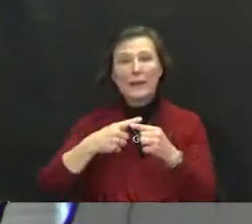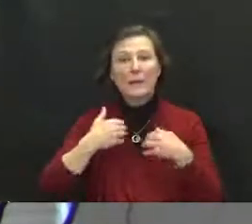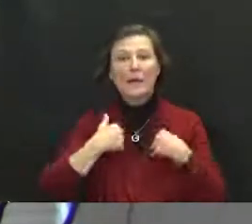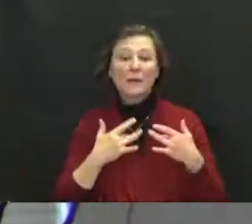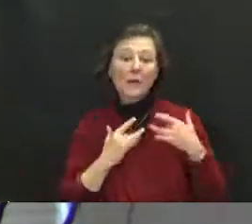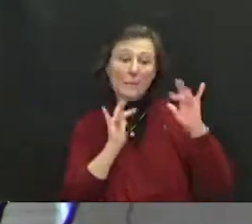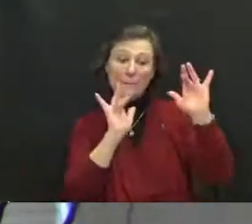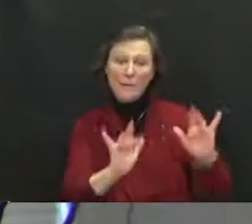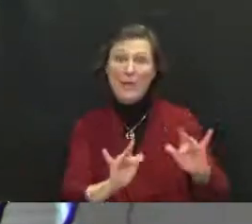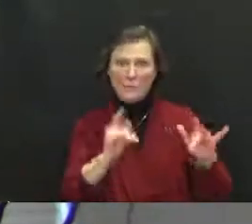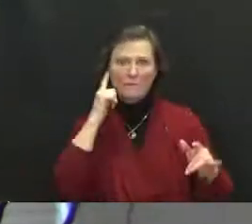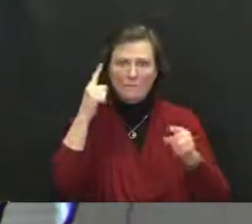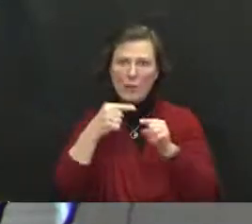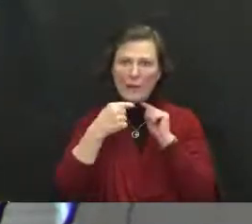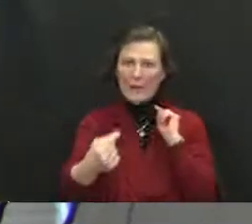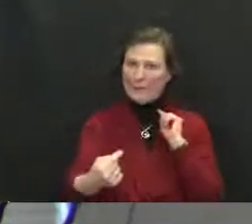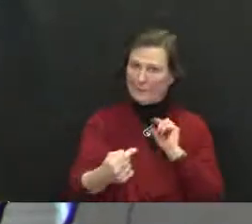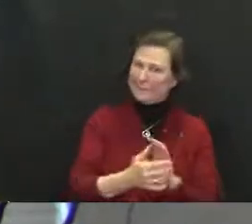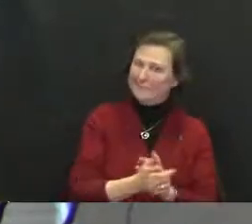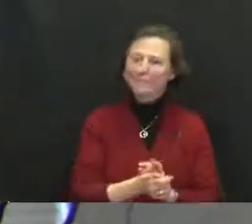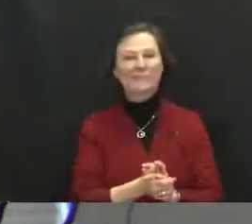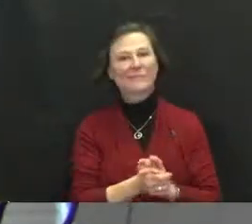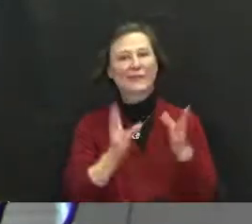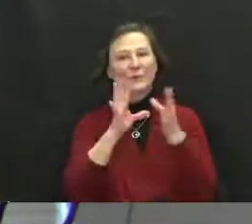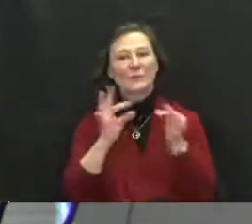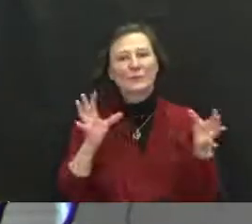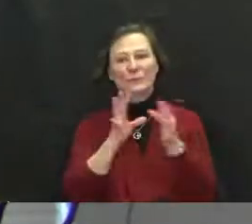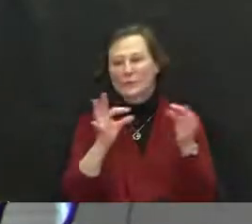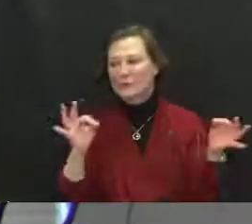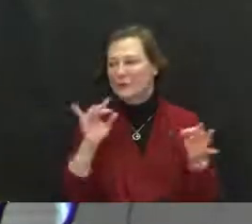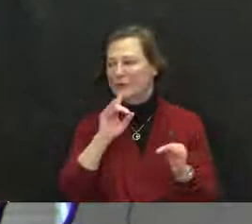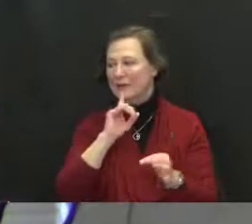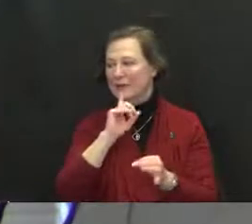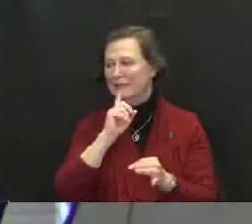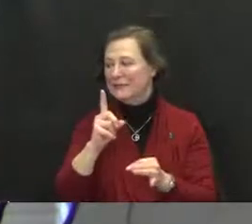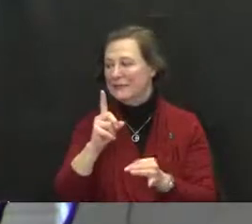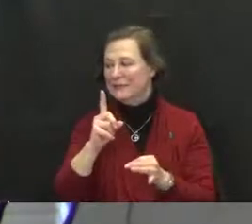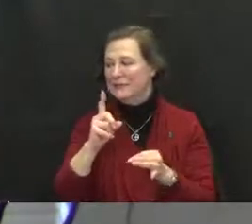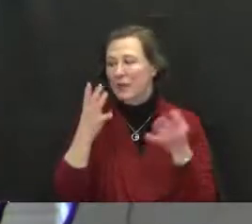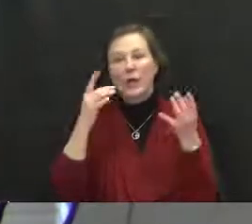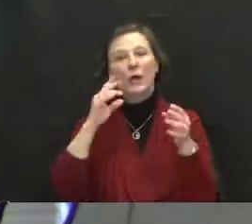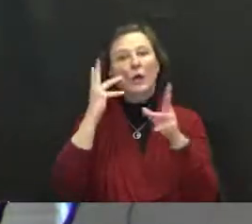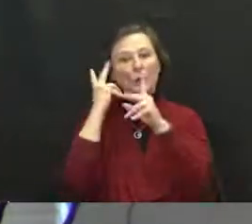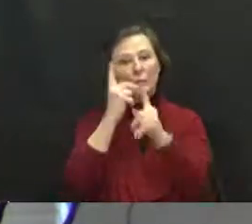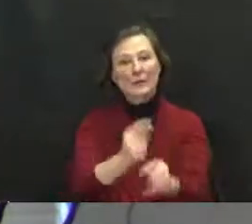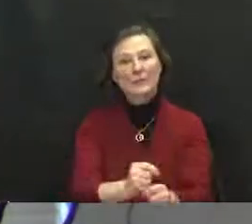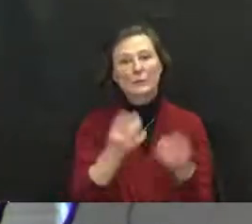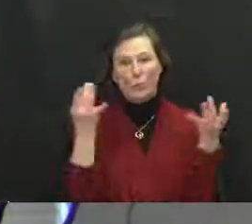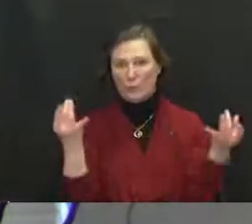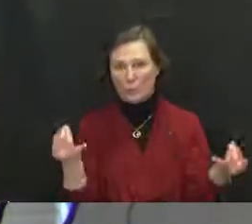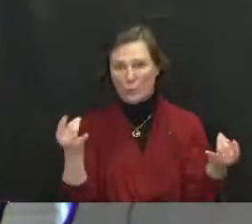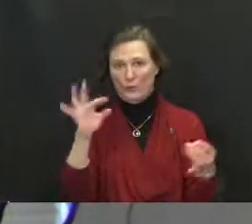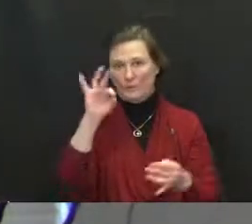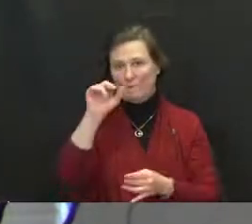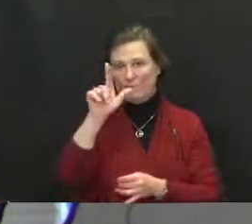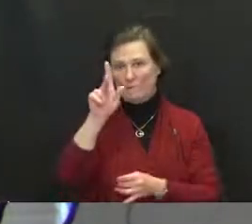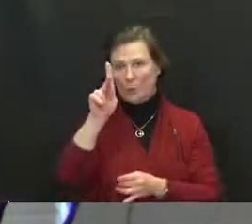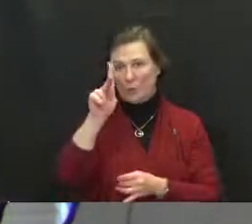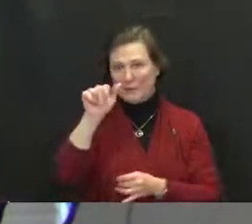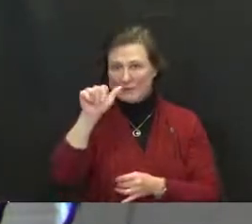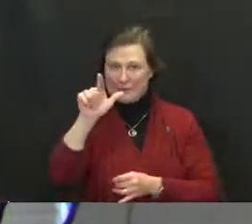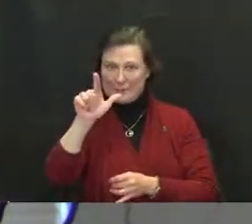compassion for an enemy. The story is a Jakarta tale, or a traditional Buddhist folk tale, called The